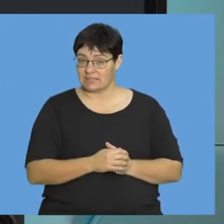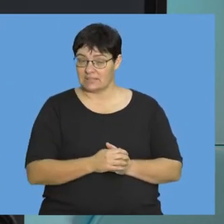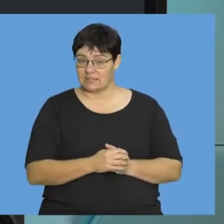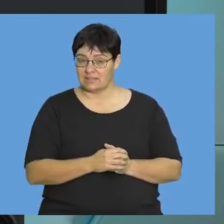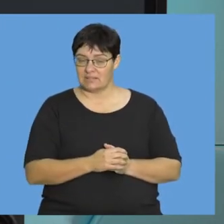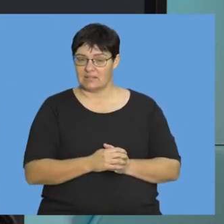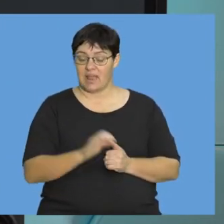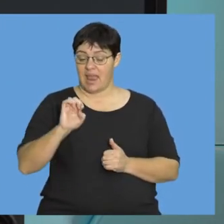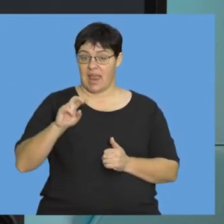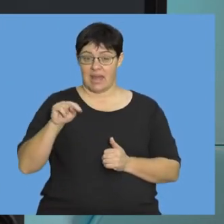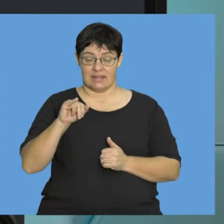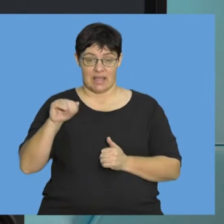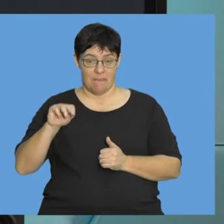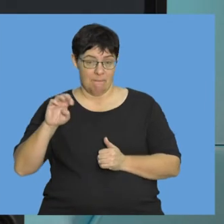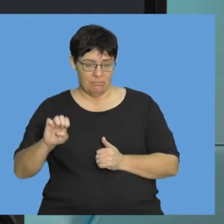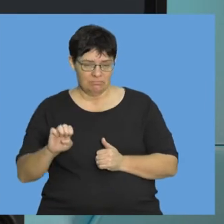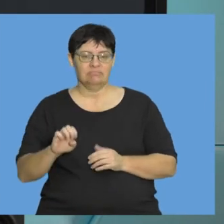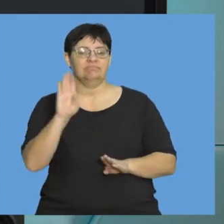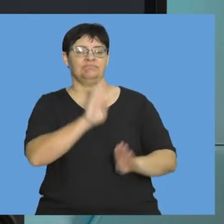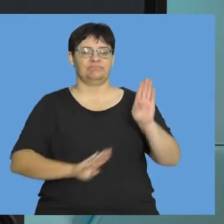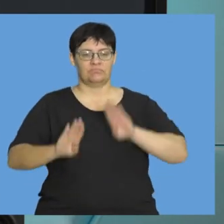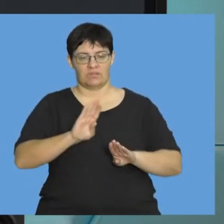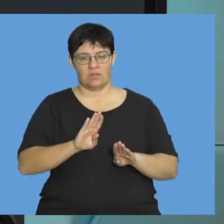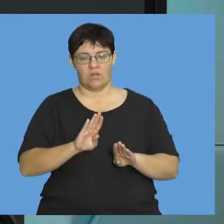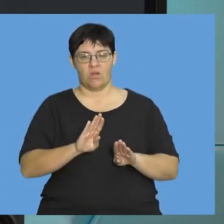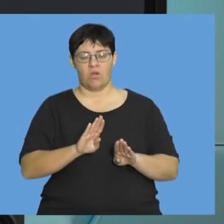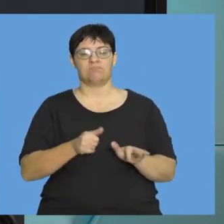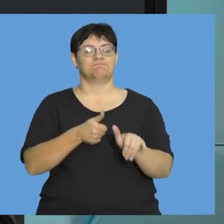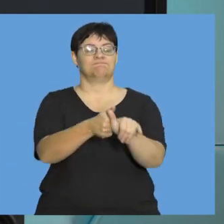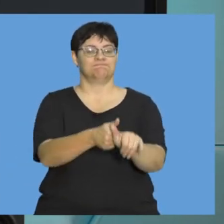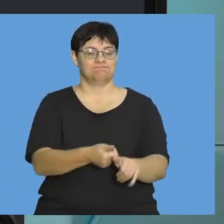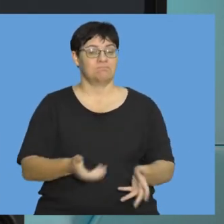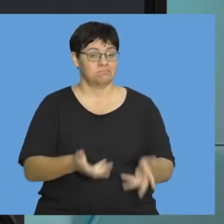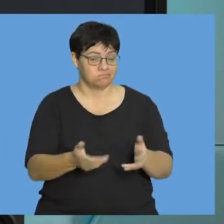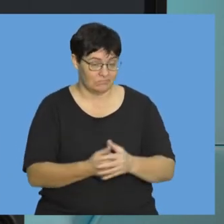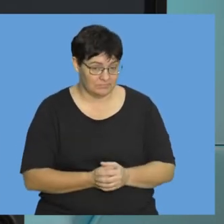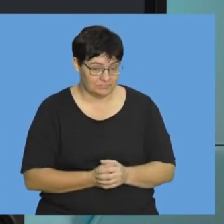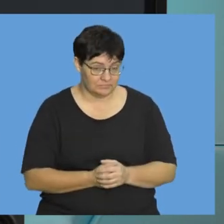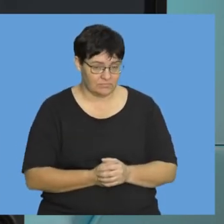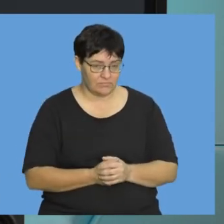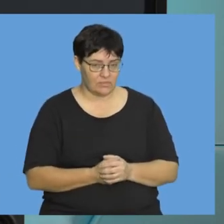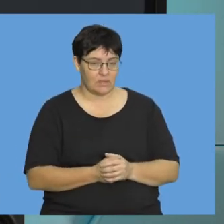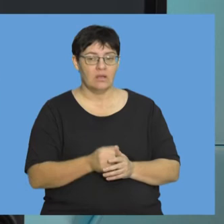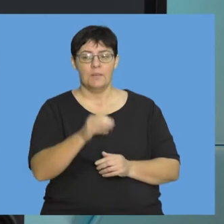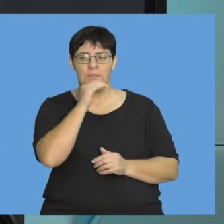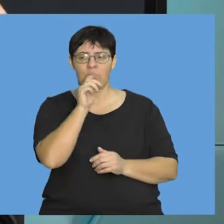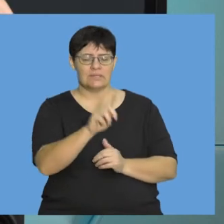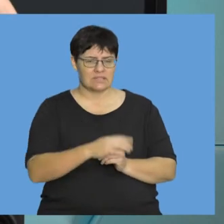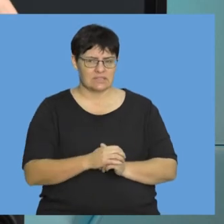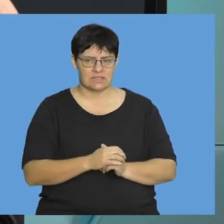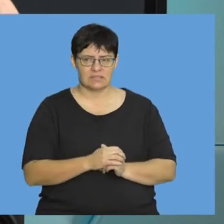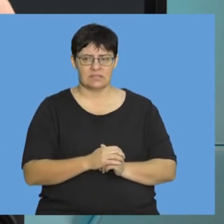saying is that enzymes are biological catalysts. What do we mean by that? They